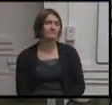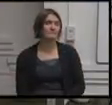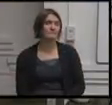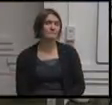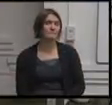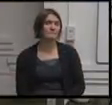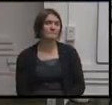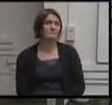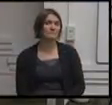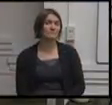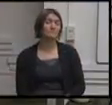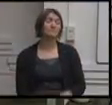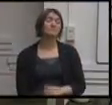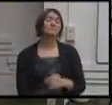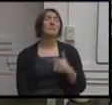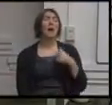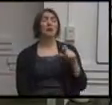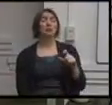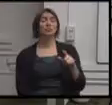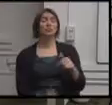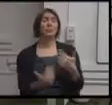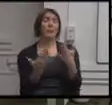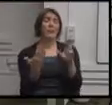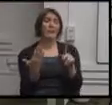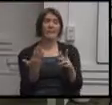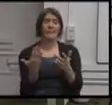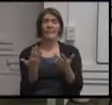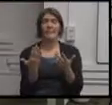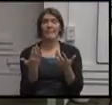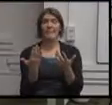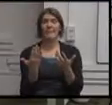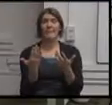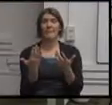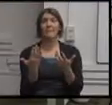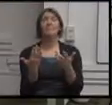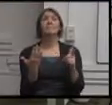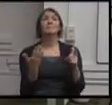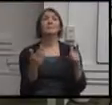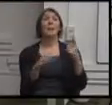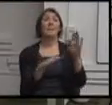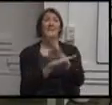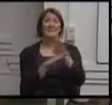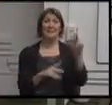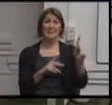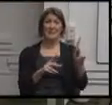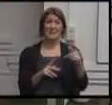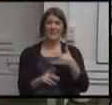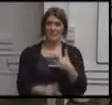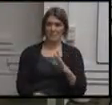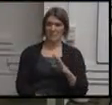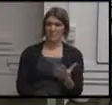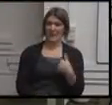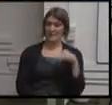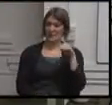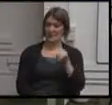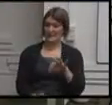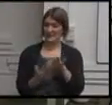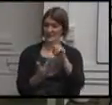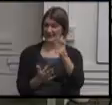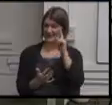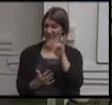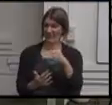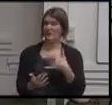I think that, you know, one thing that I want to address is your merchant's comment, which is a fair comment. Mm-hmm. I don't think